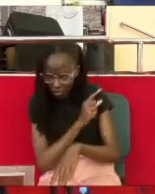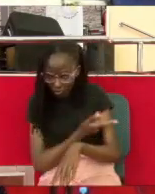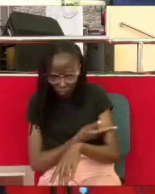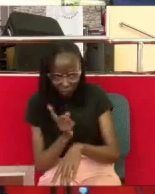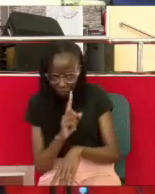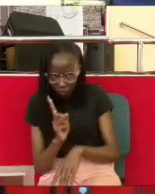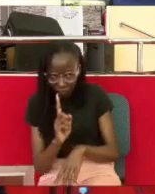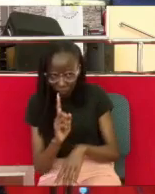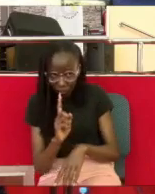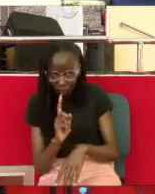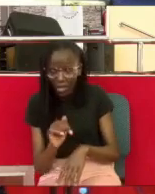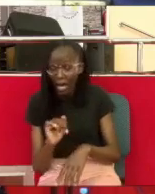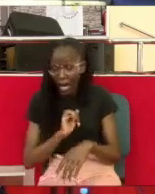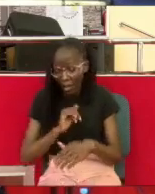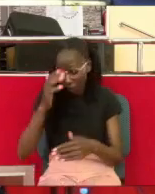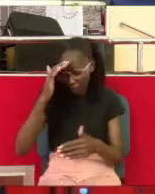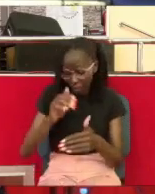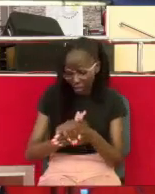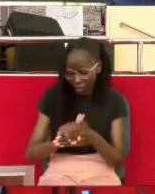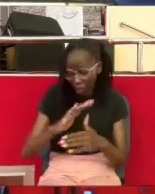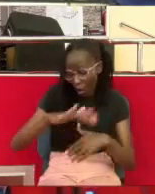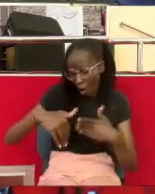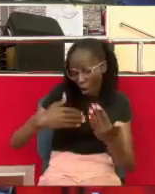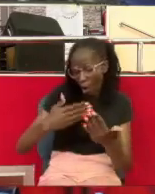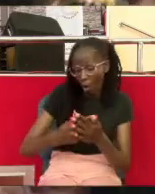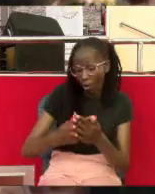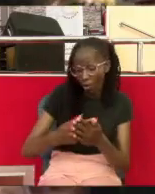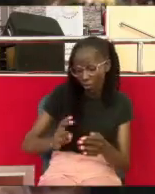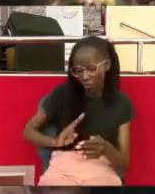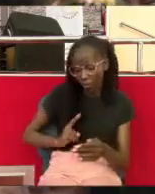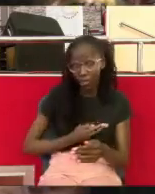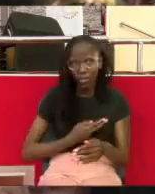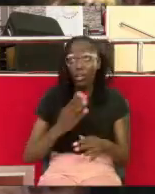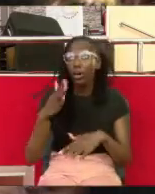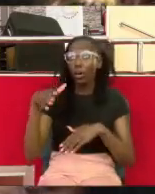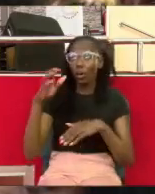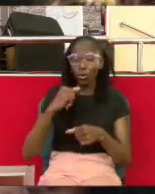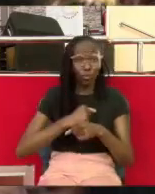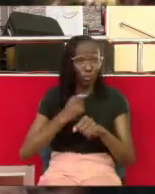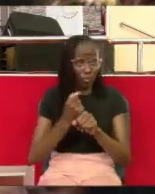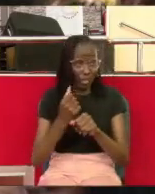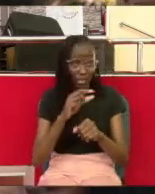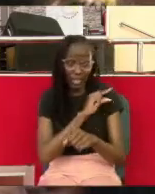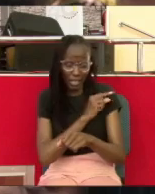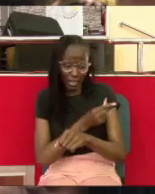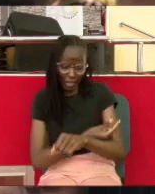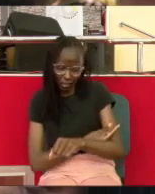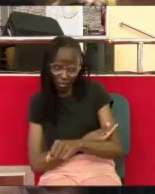And I want to believe all of us, God has caused his grace to come upon you.